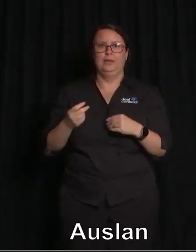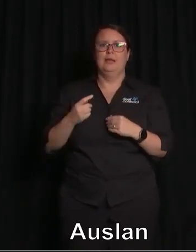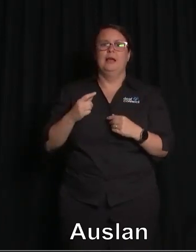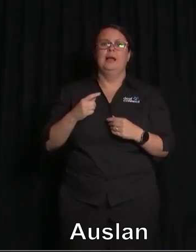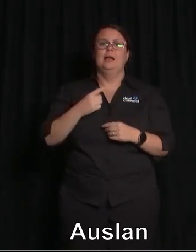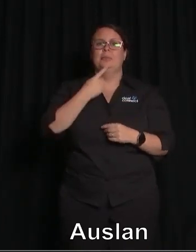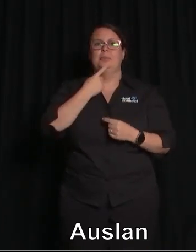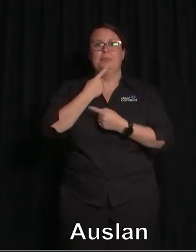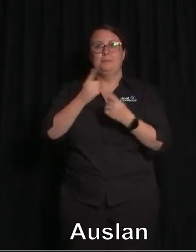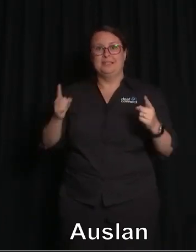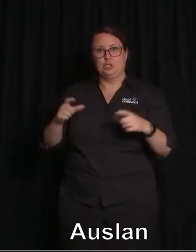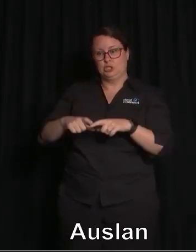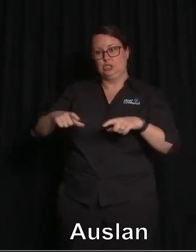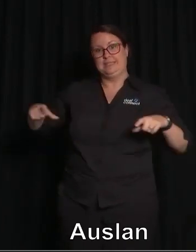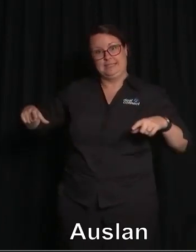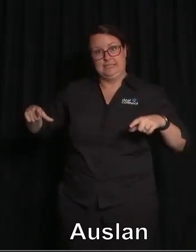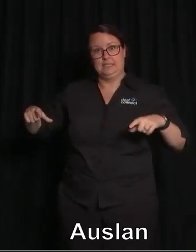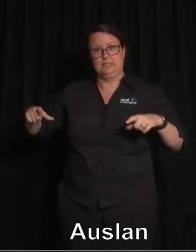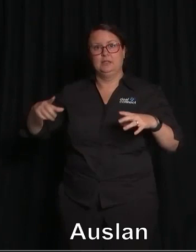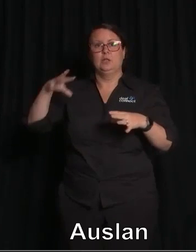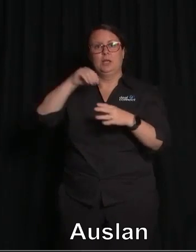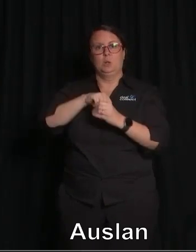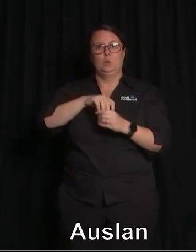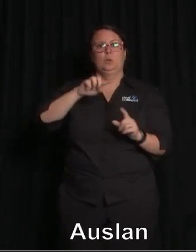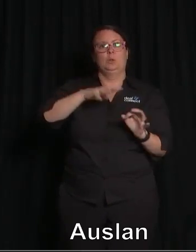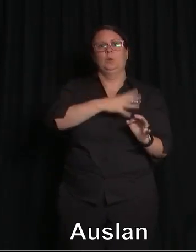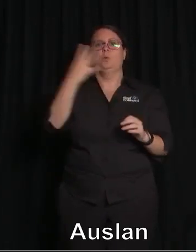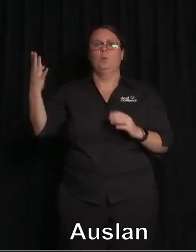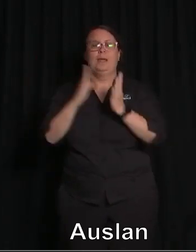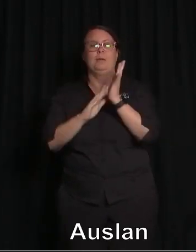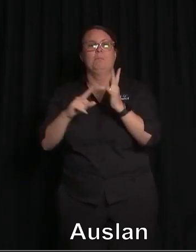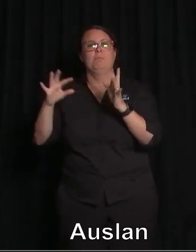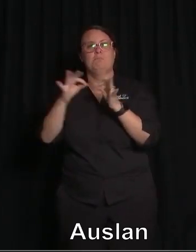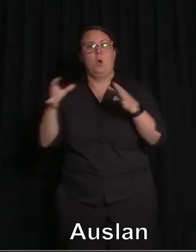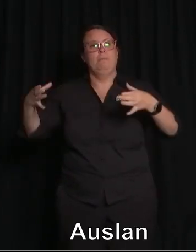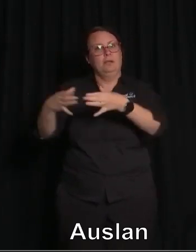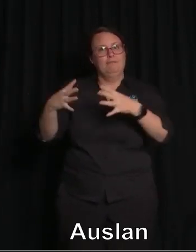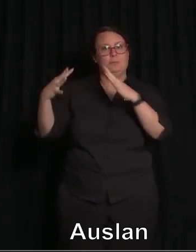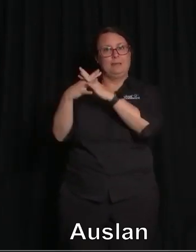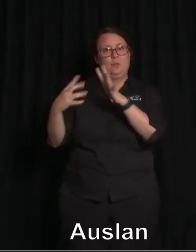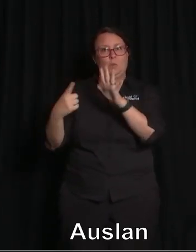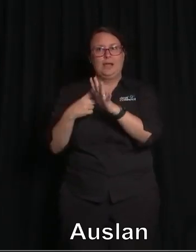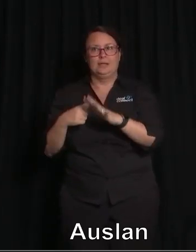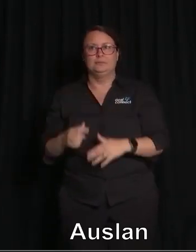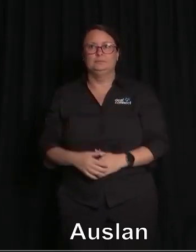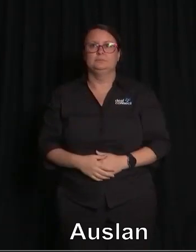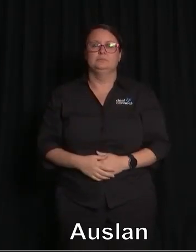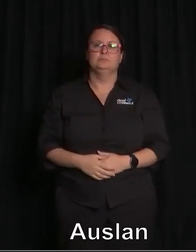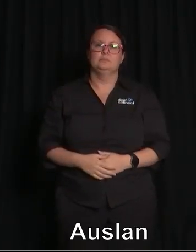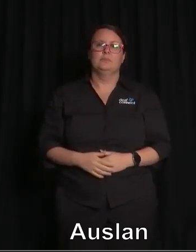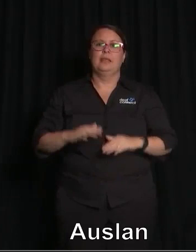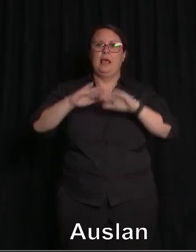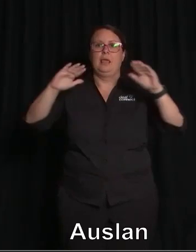is created by some also queer mob over in Western Australia, and the case as well is also